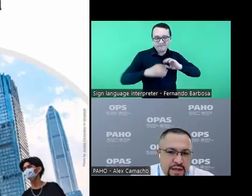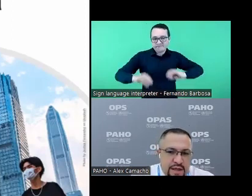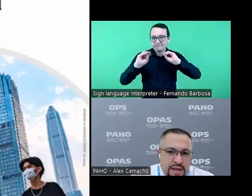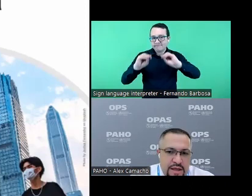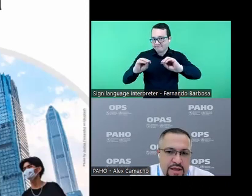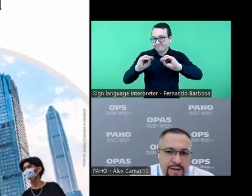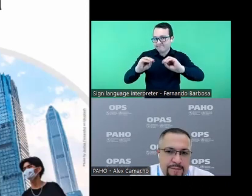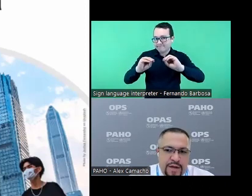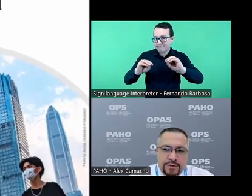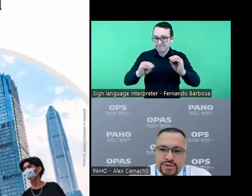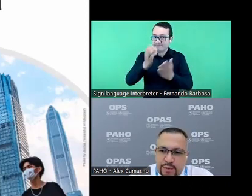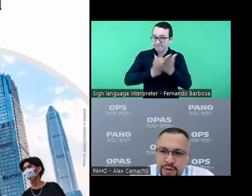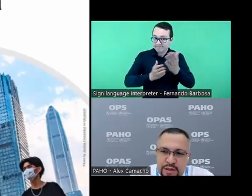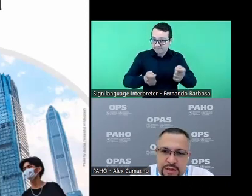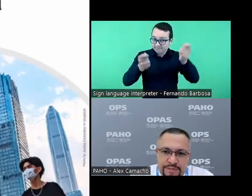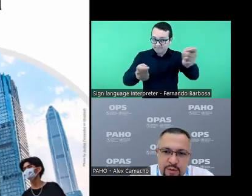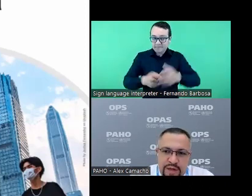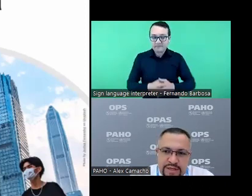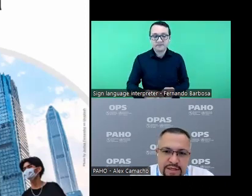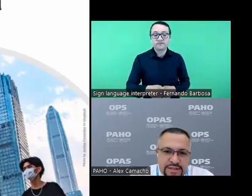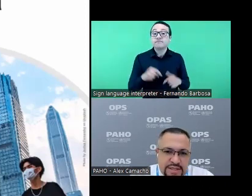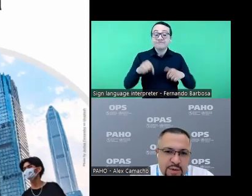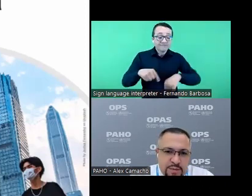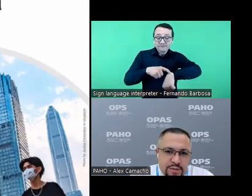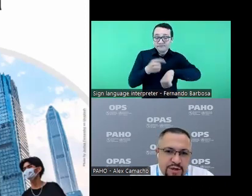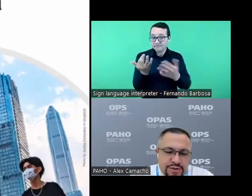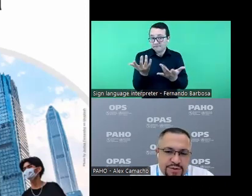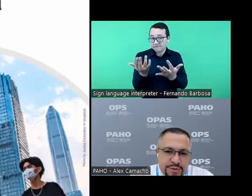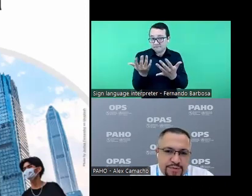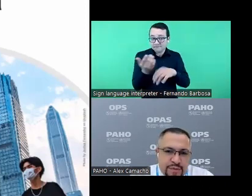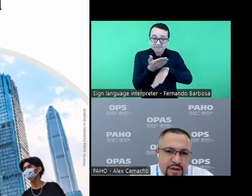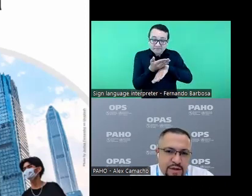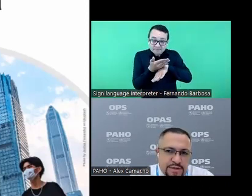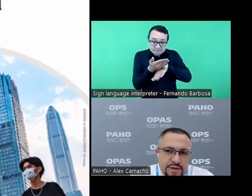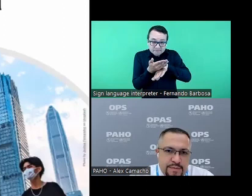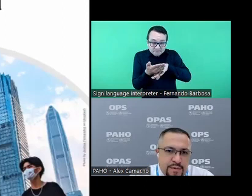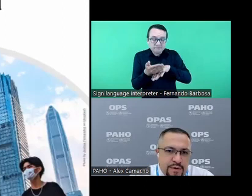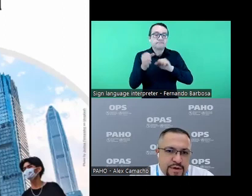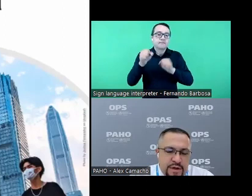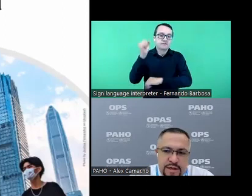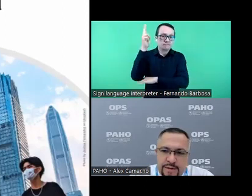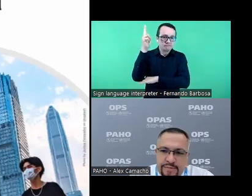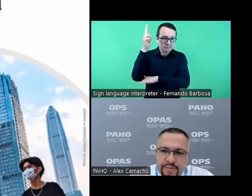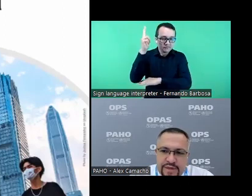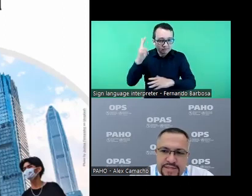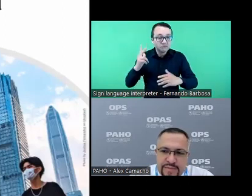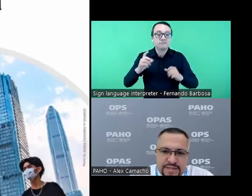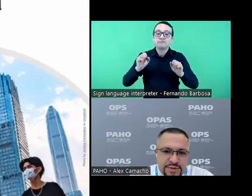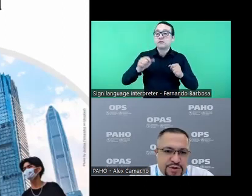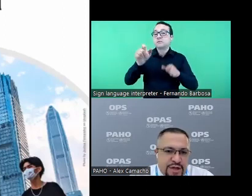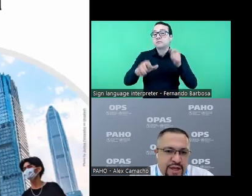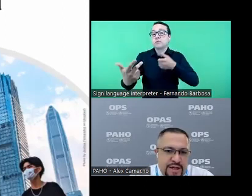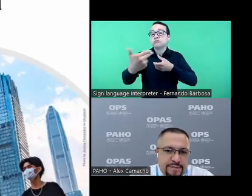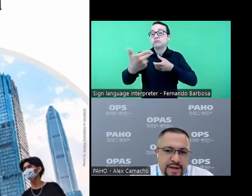following minutes will wait just one more minute to some other